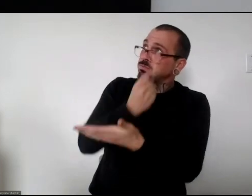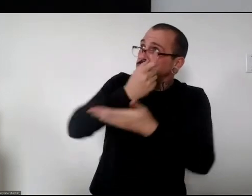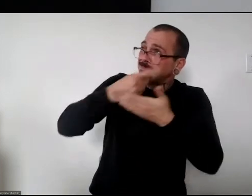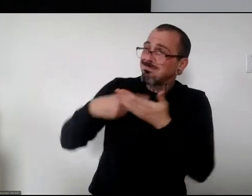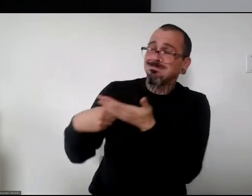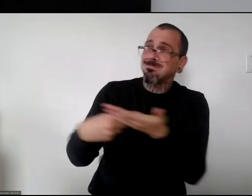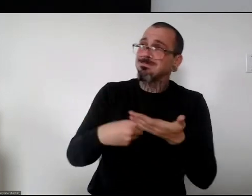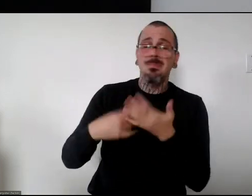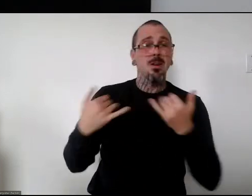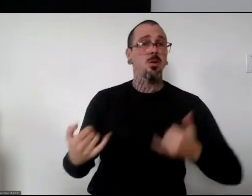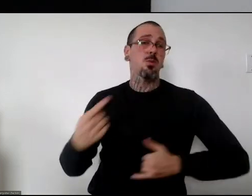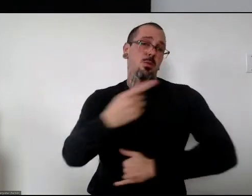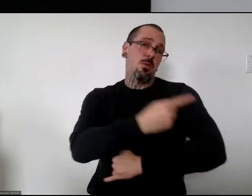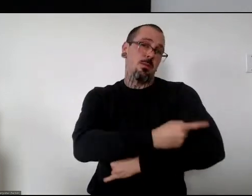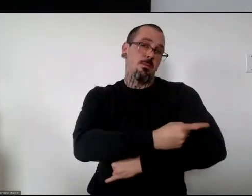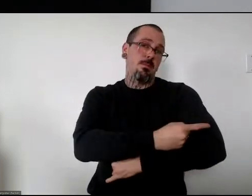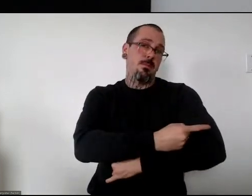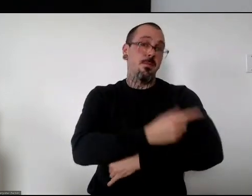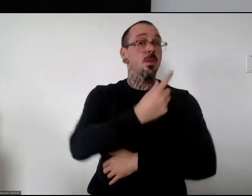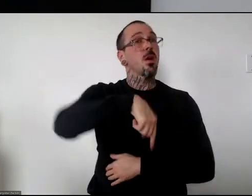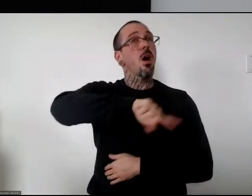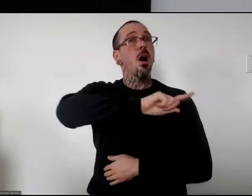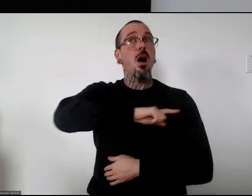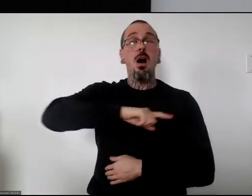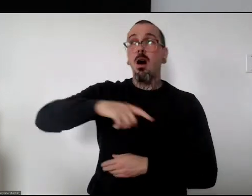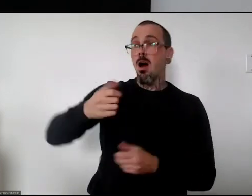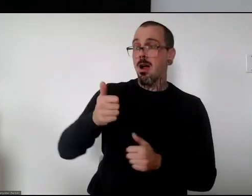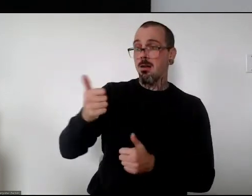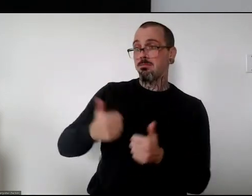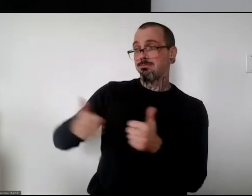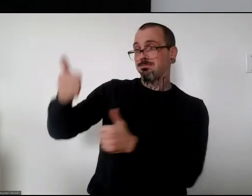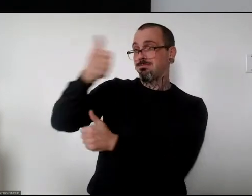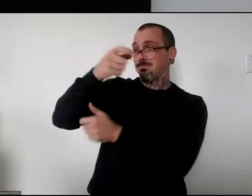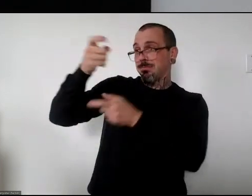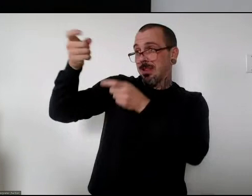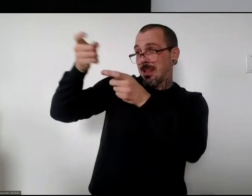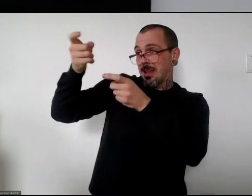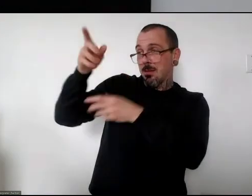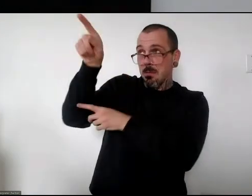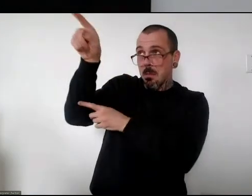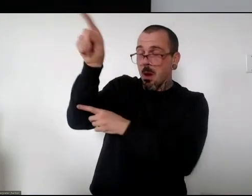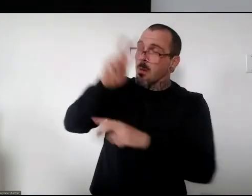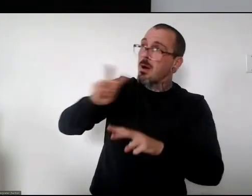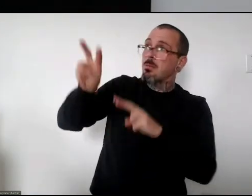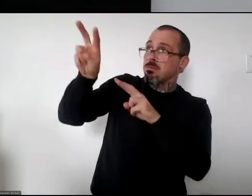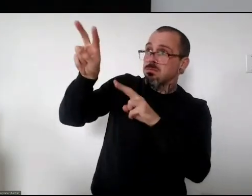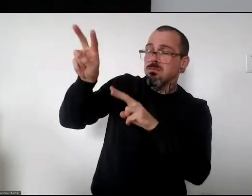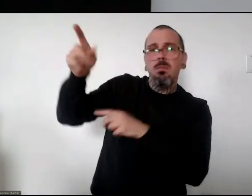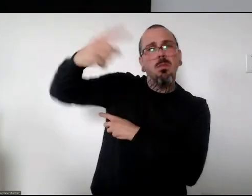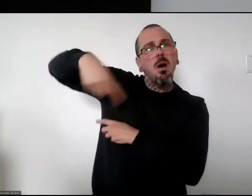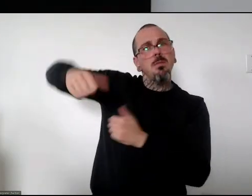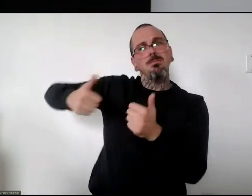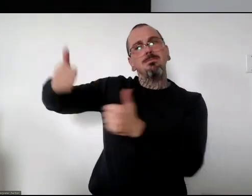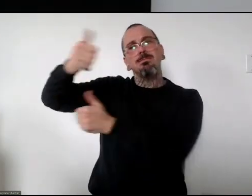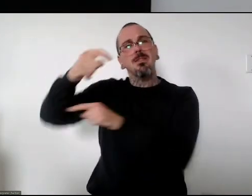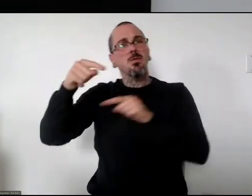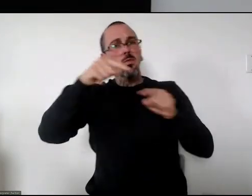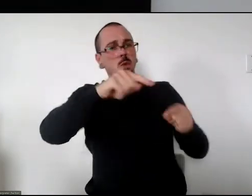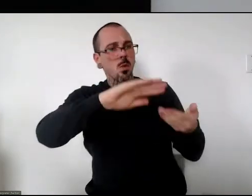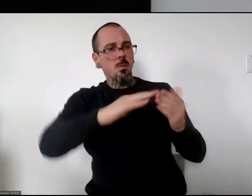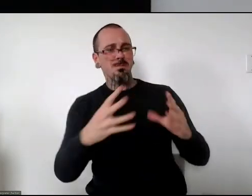with our leaders. They need to go into our communities and hear the stories of our people. Really